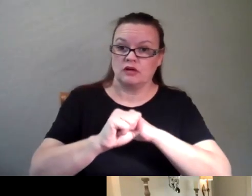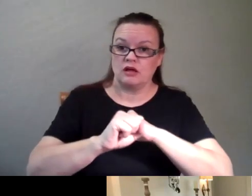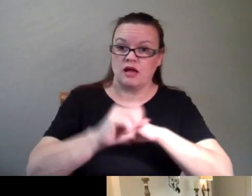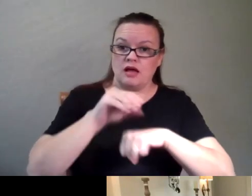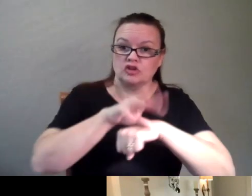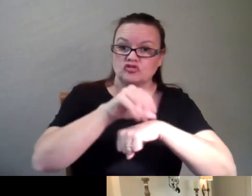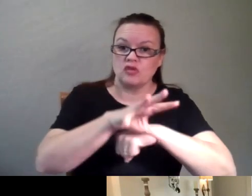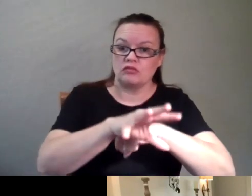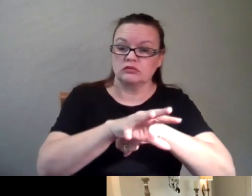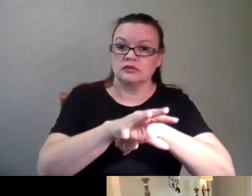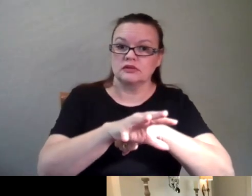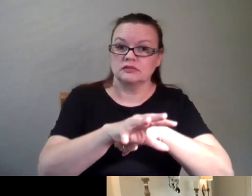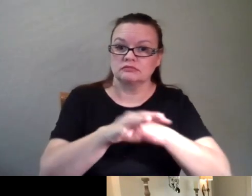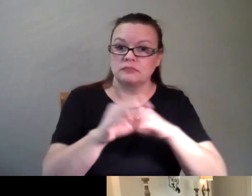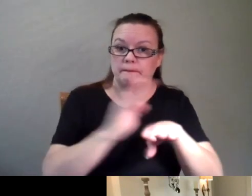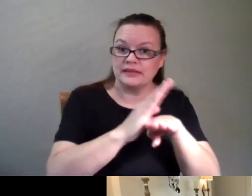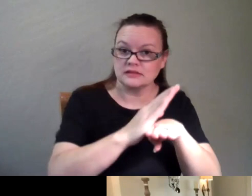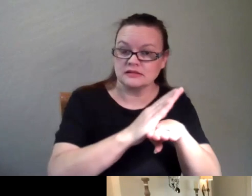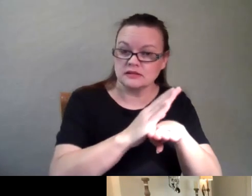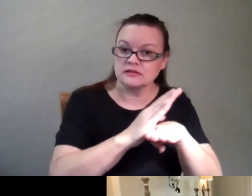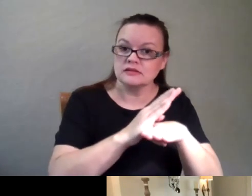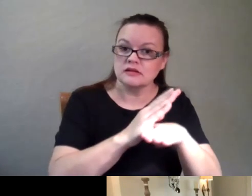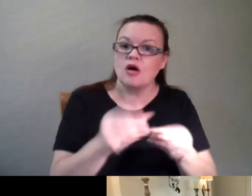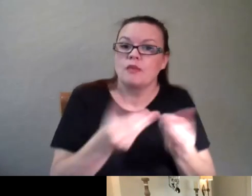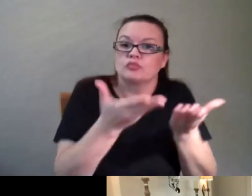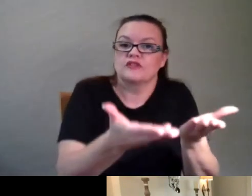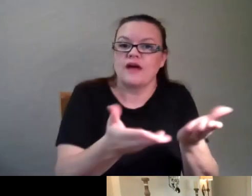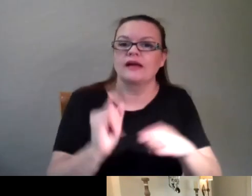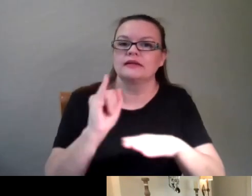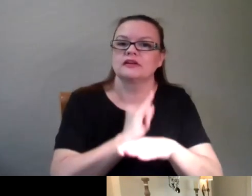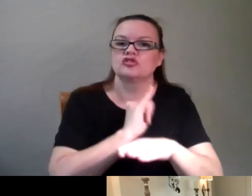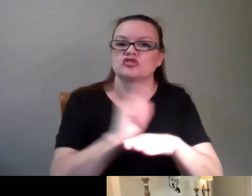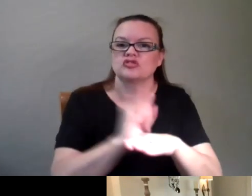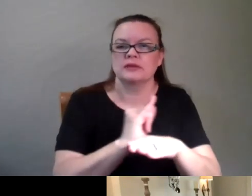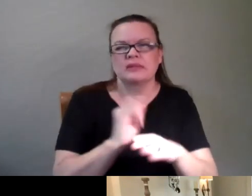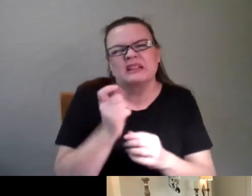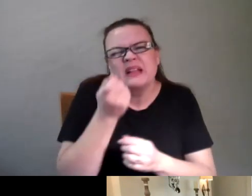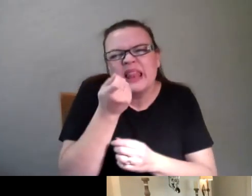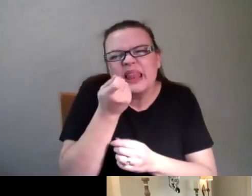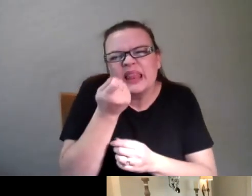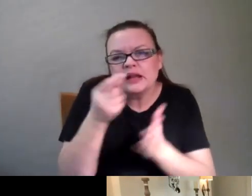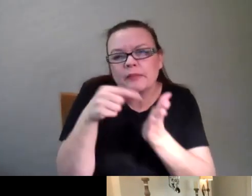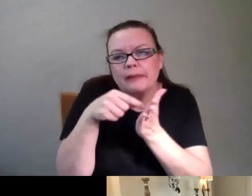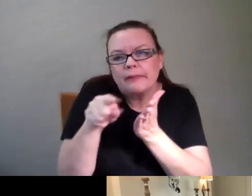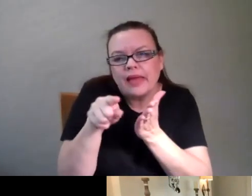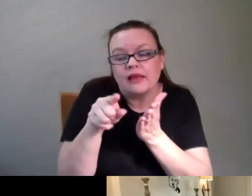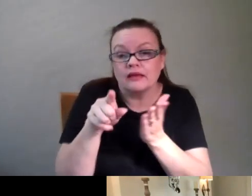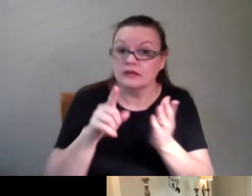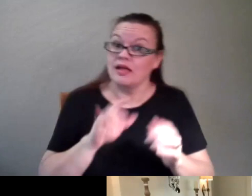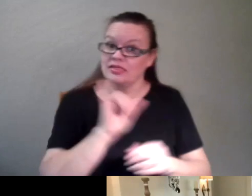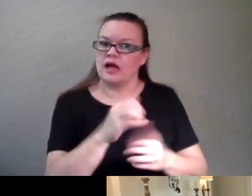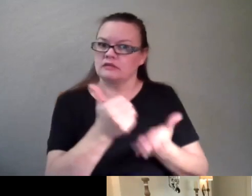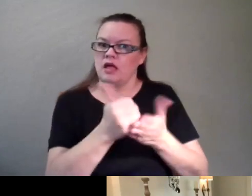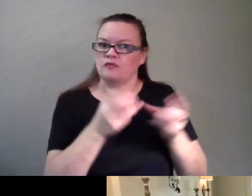paid, modestly paid, but still it's a start. Getting involved in campaigns is a very helpful way. Working